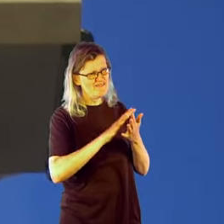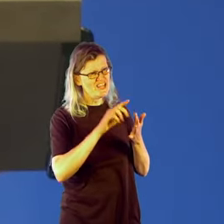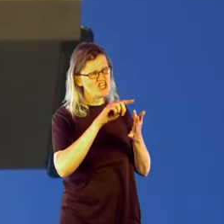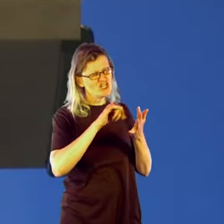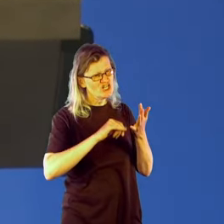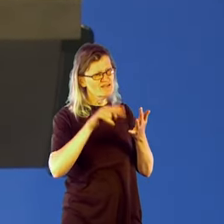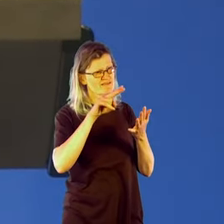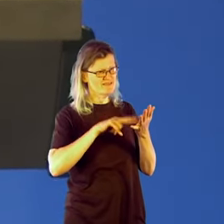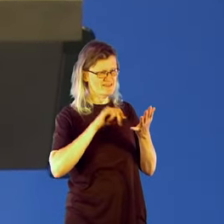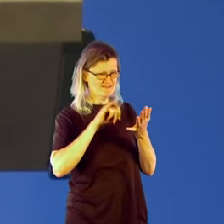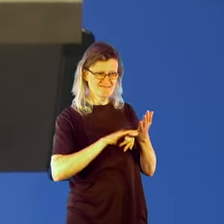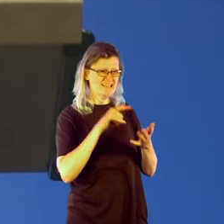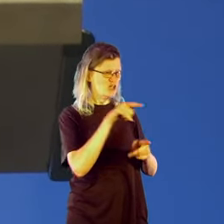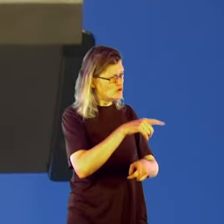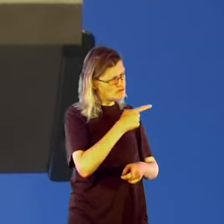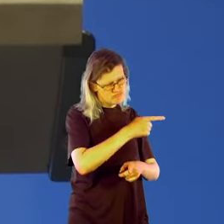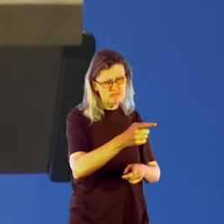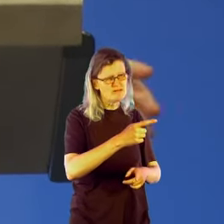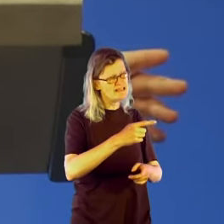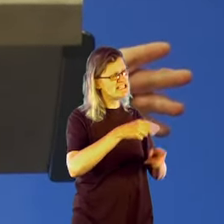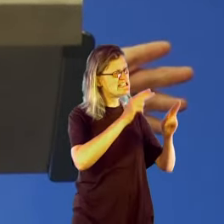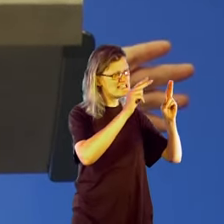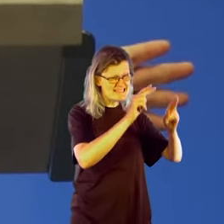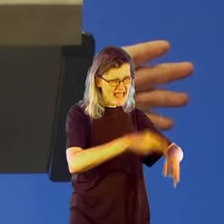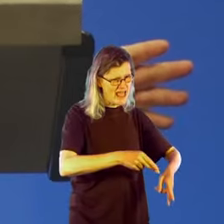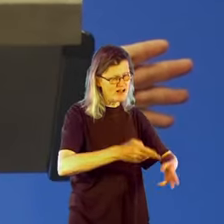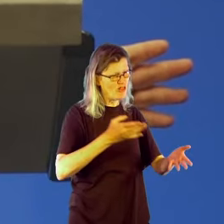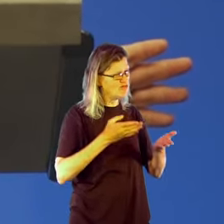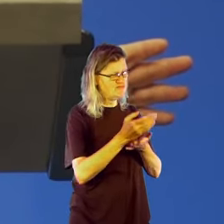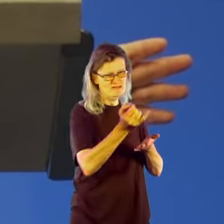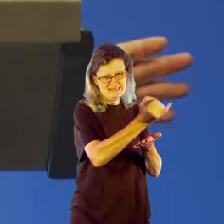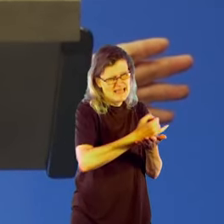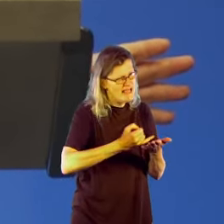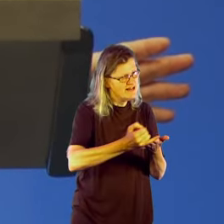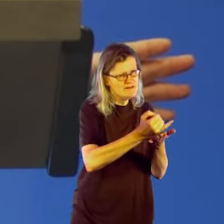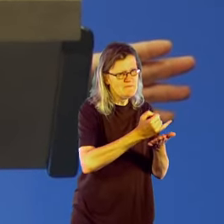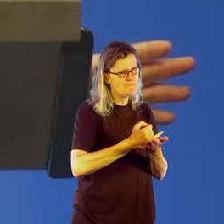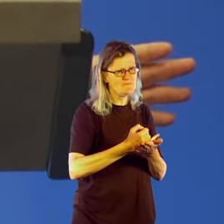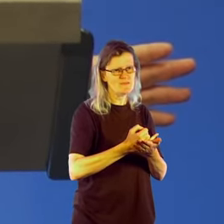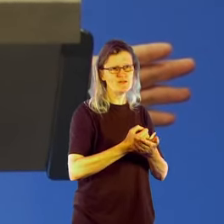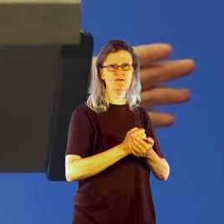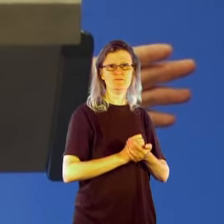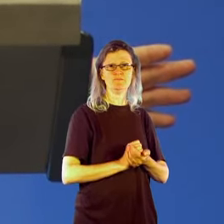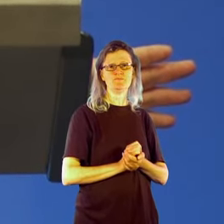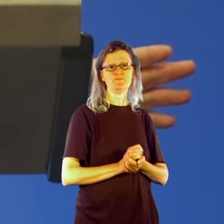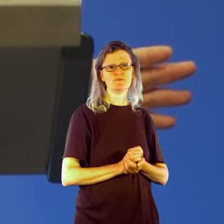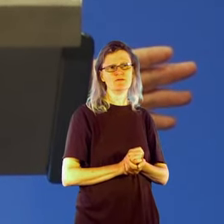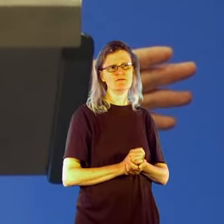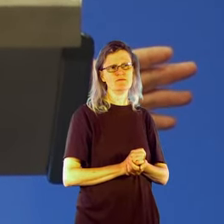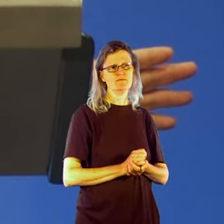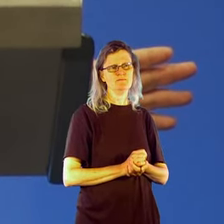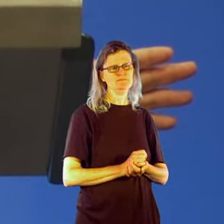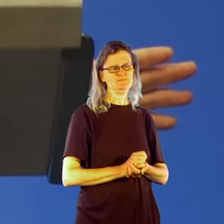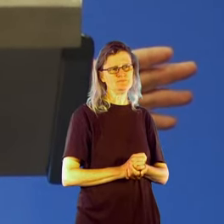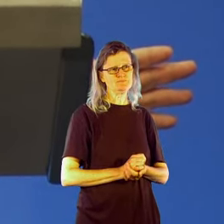their transgressions and sins. No way out for those who do not even want to